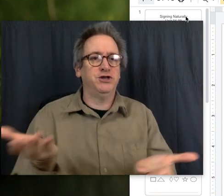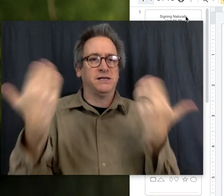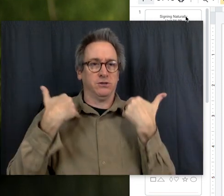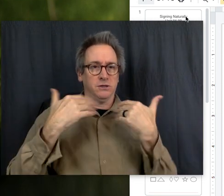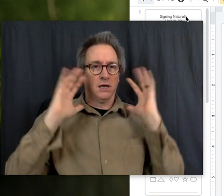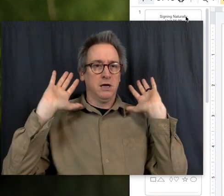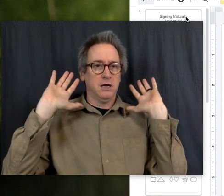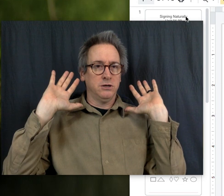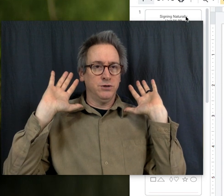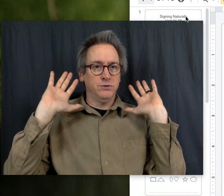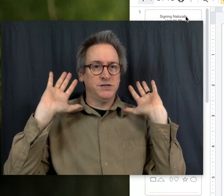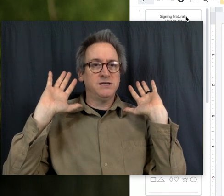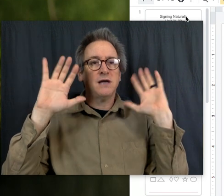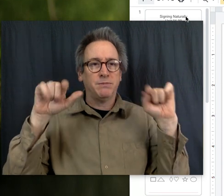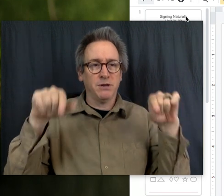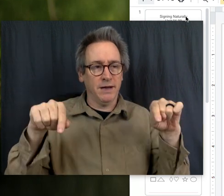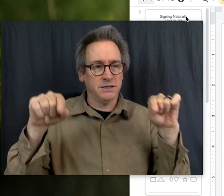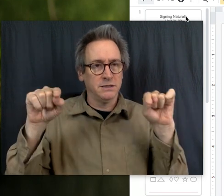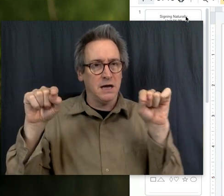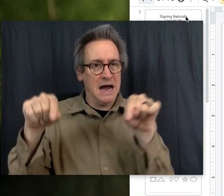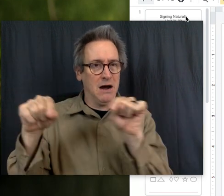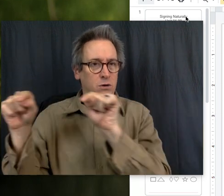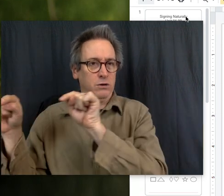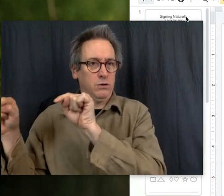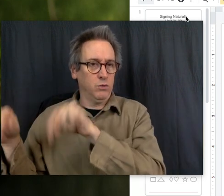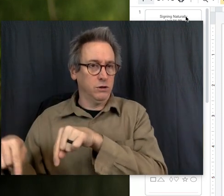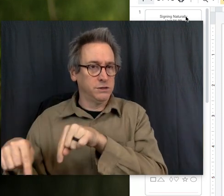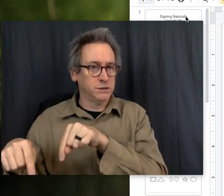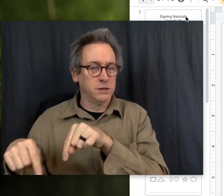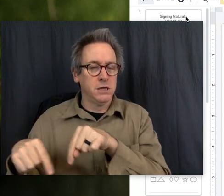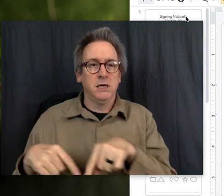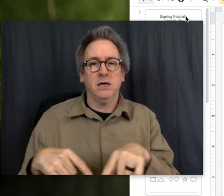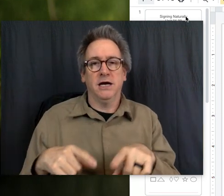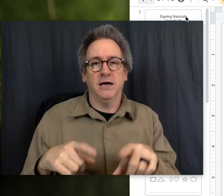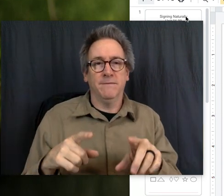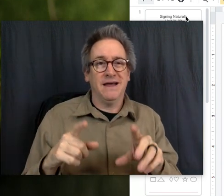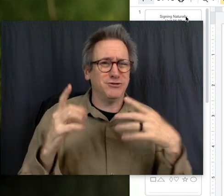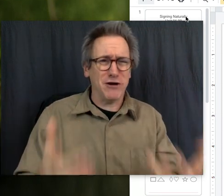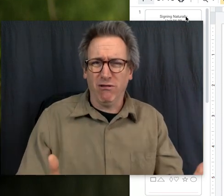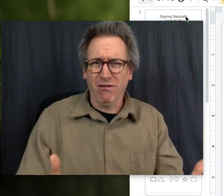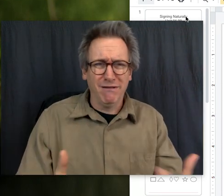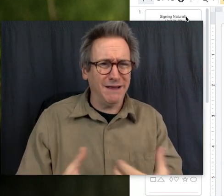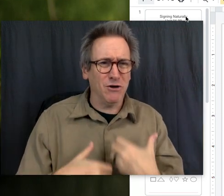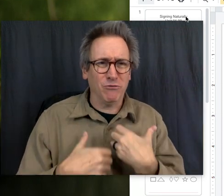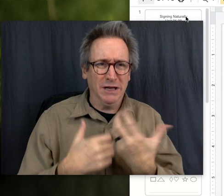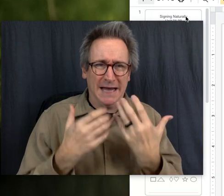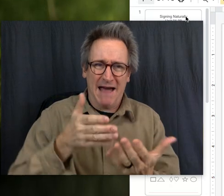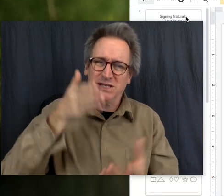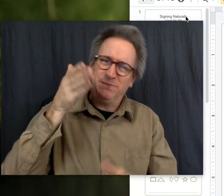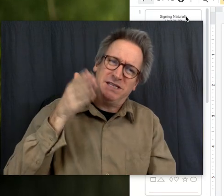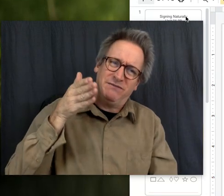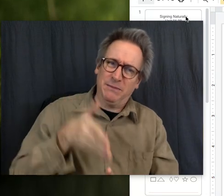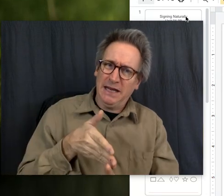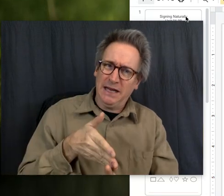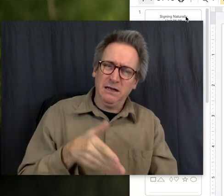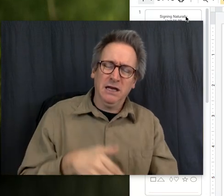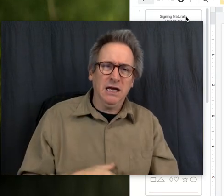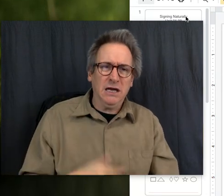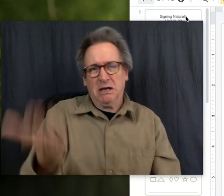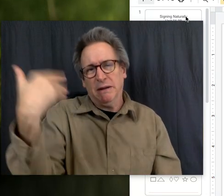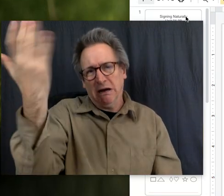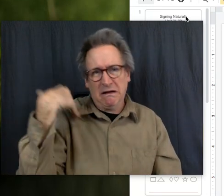use gestures to supplement our words. They're general. They don't really have a specific